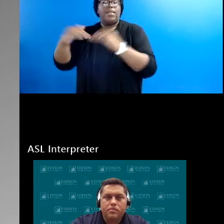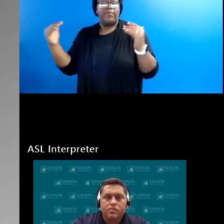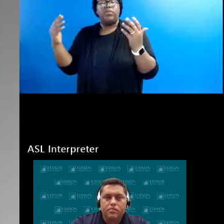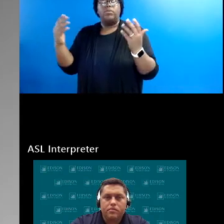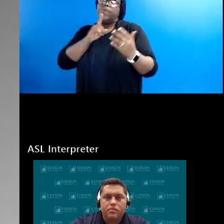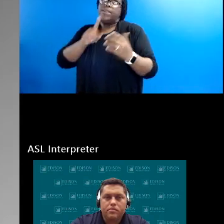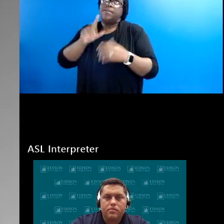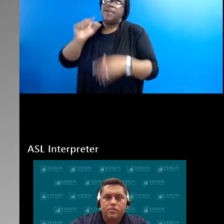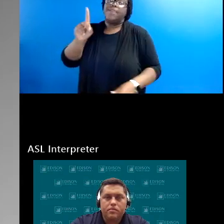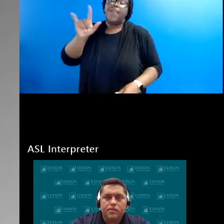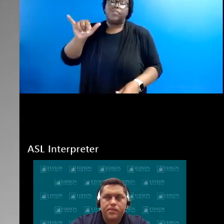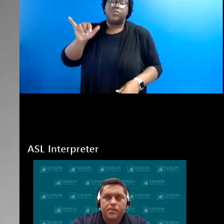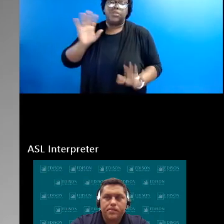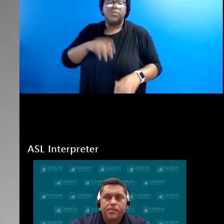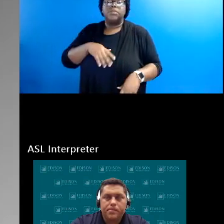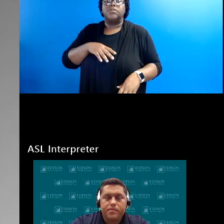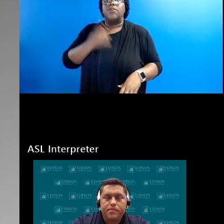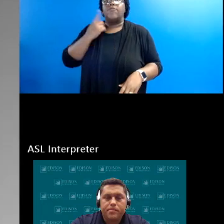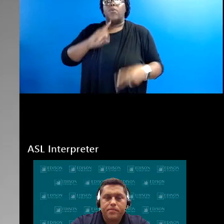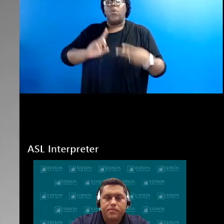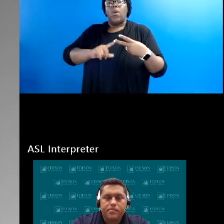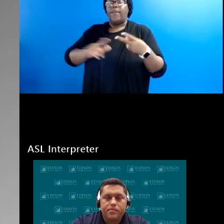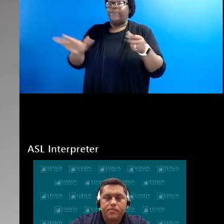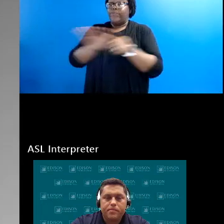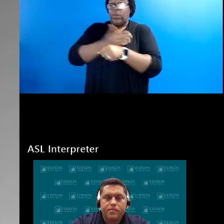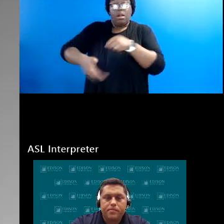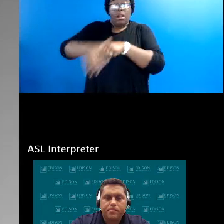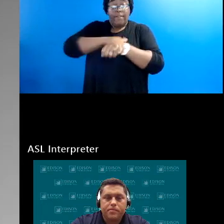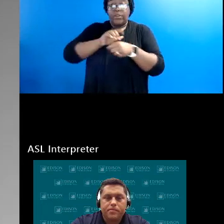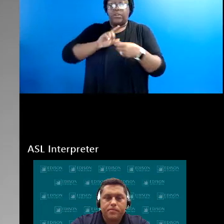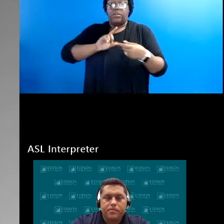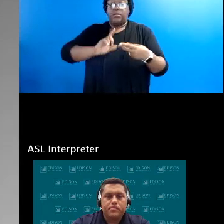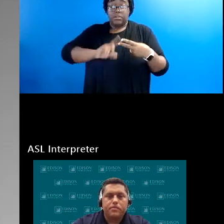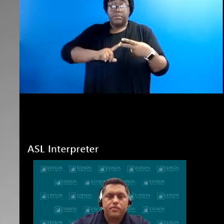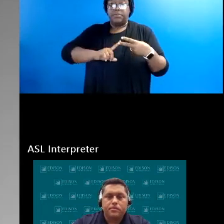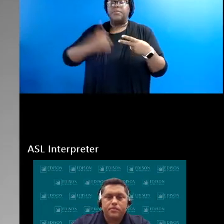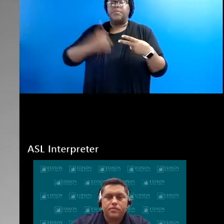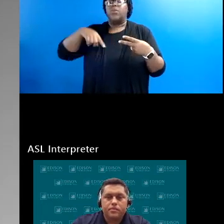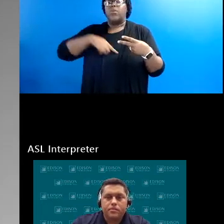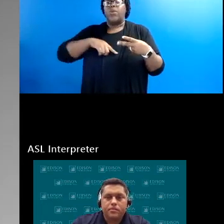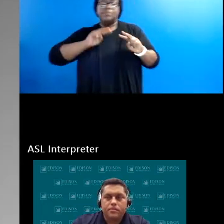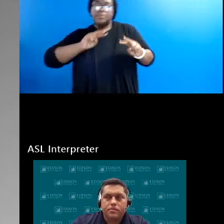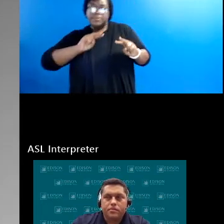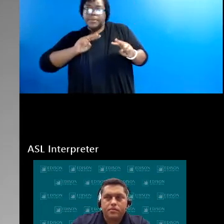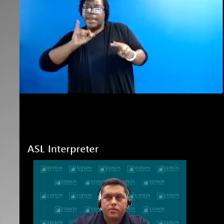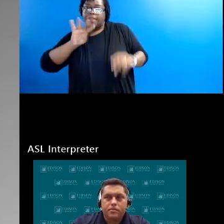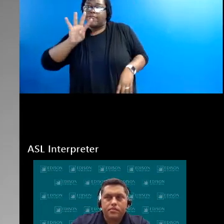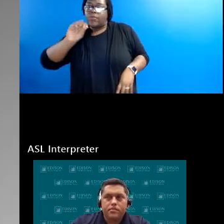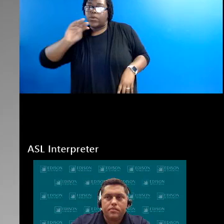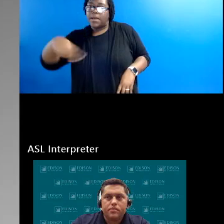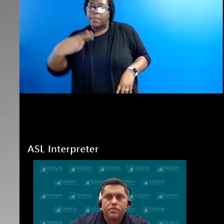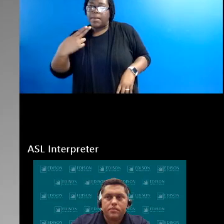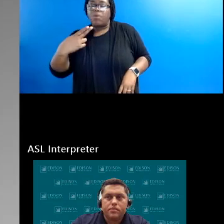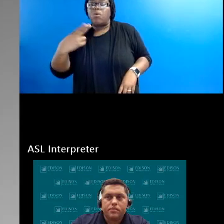level. For circuits that are fully covered, we look at sustained wind speeds of 40 miles per hour or